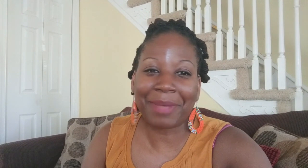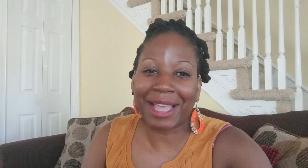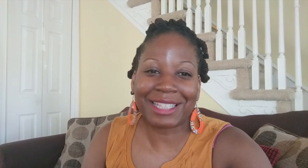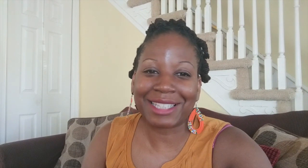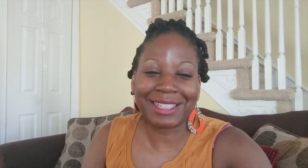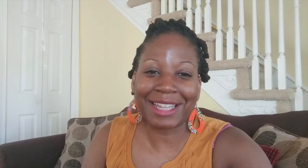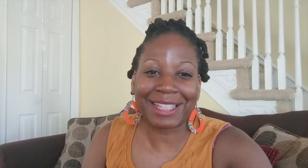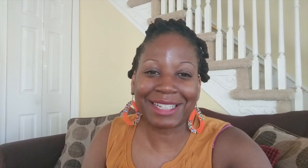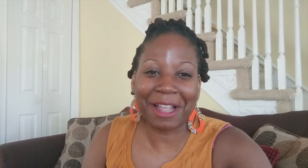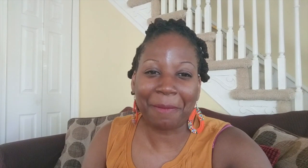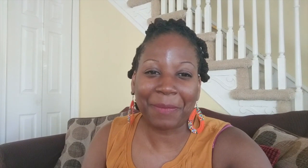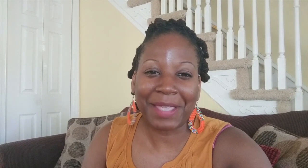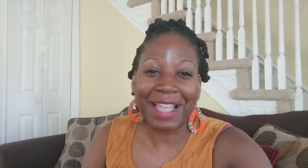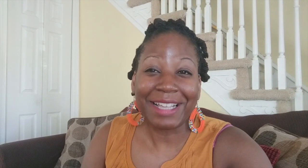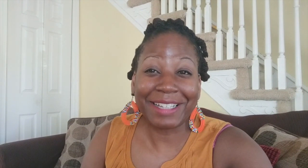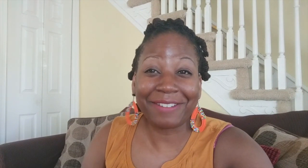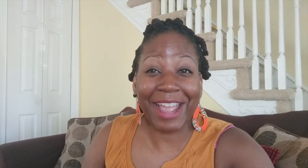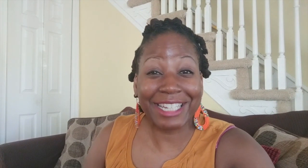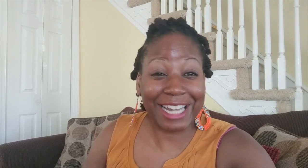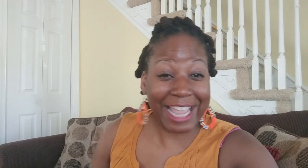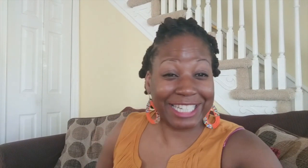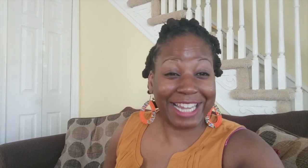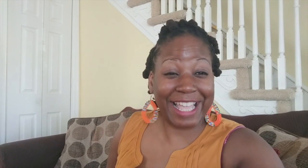because the best is yet to come.